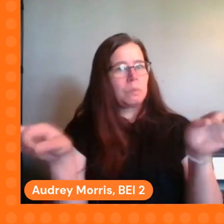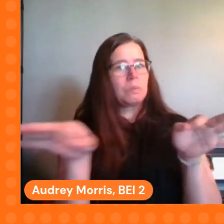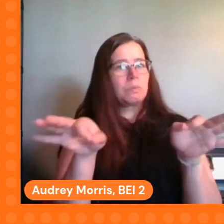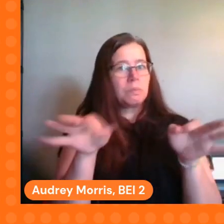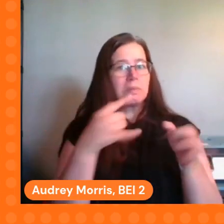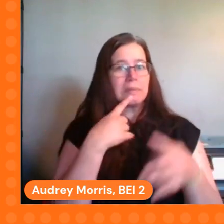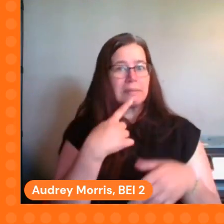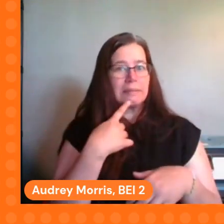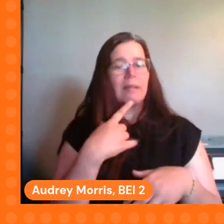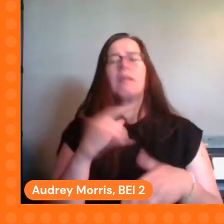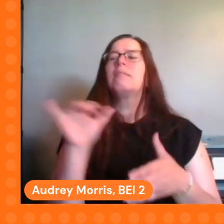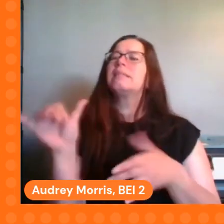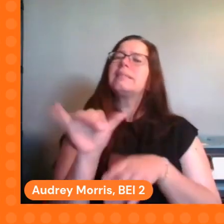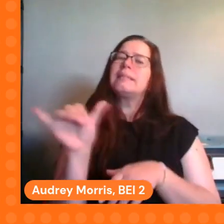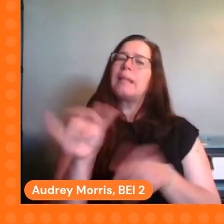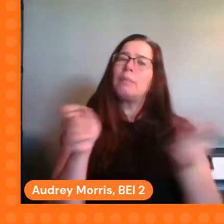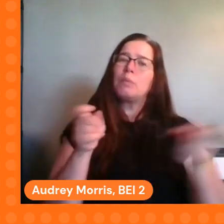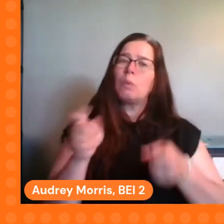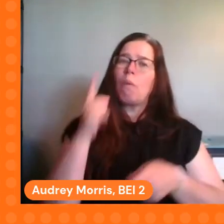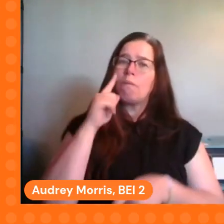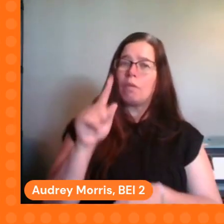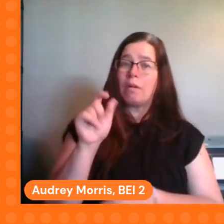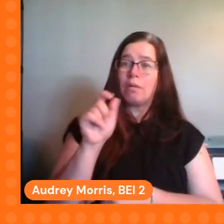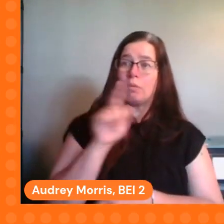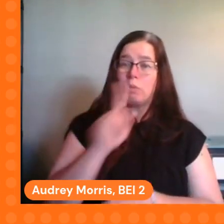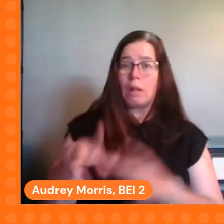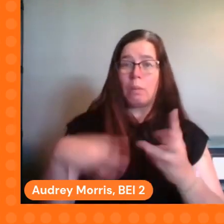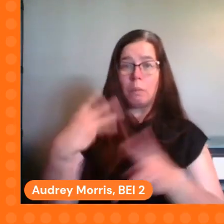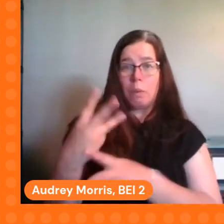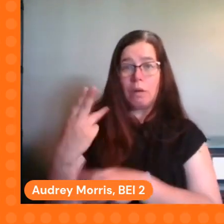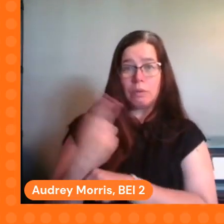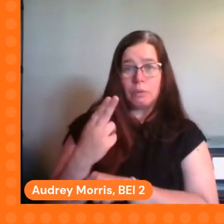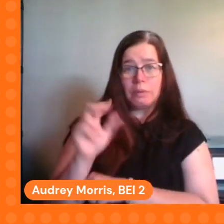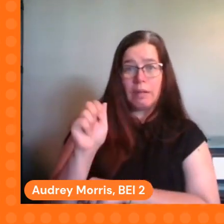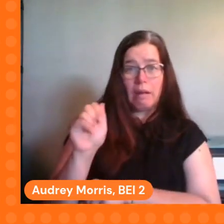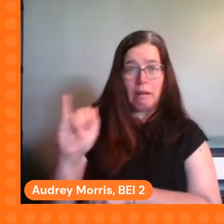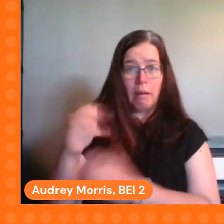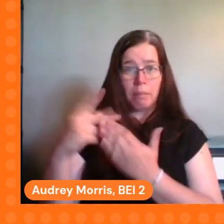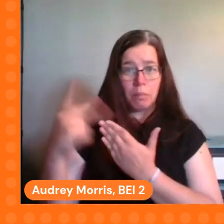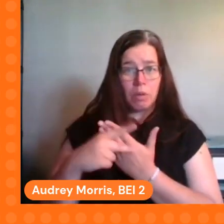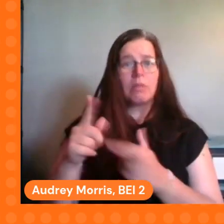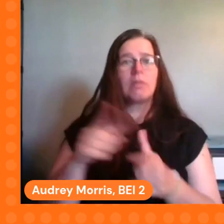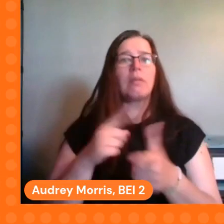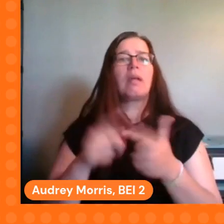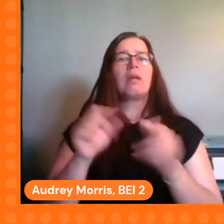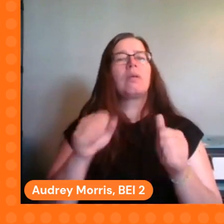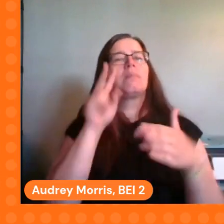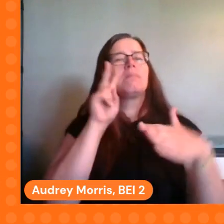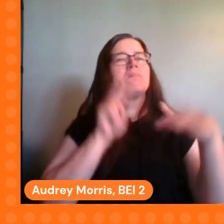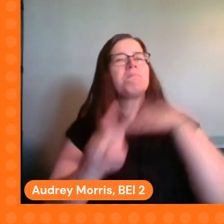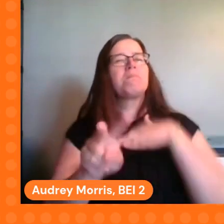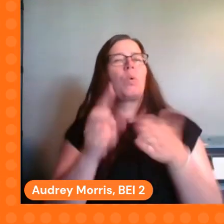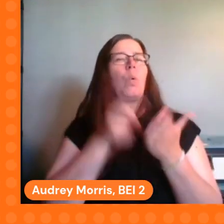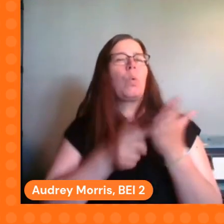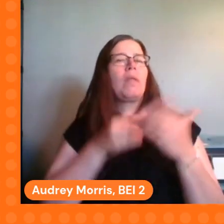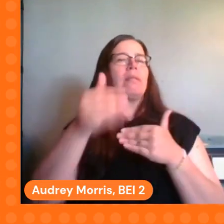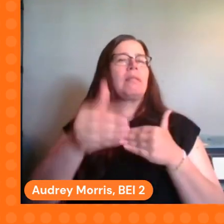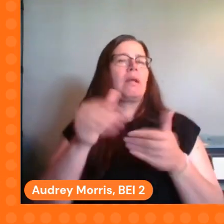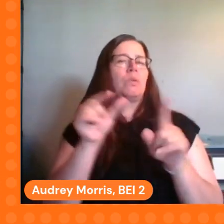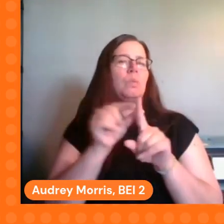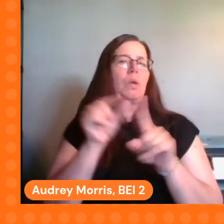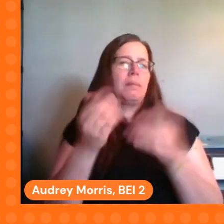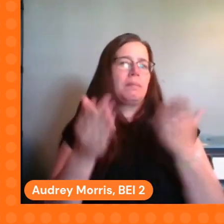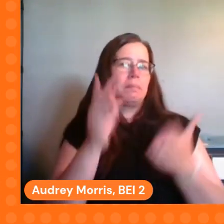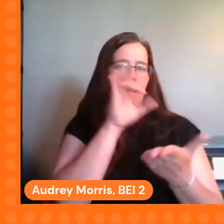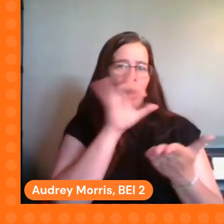we use when we do this kind of AI project in the real world, you can influence the likelihood that different words will get chosen, as you can sort of